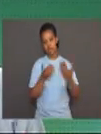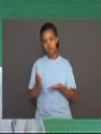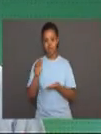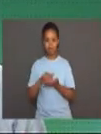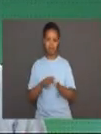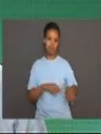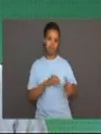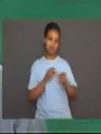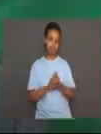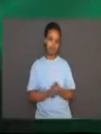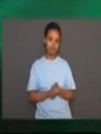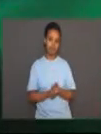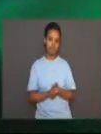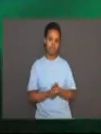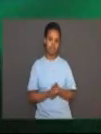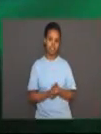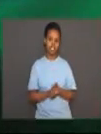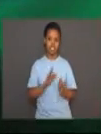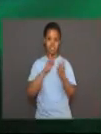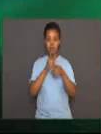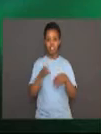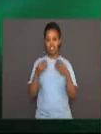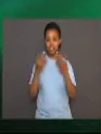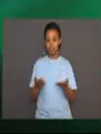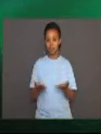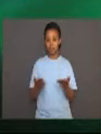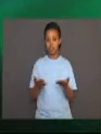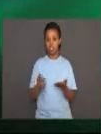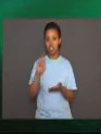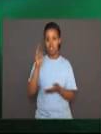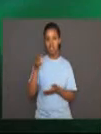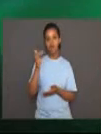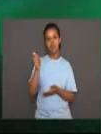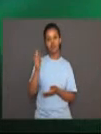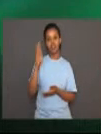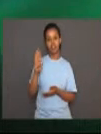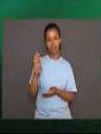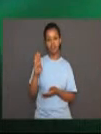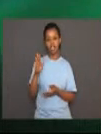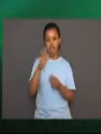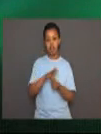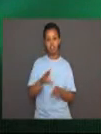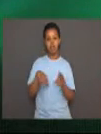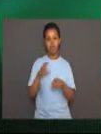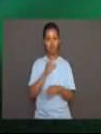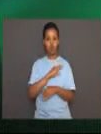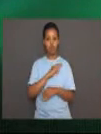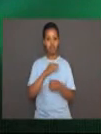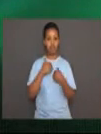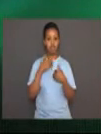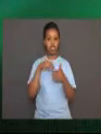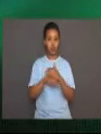Welcome back, students. If you said that habituation affects behavior in